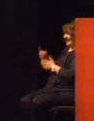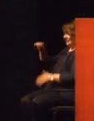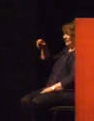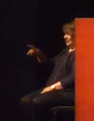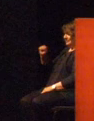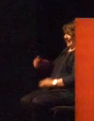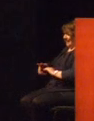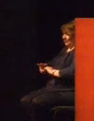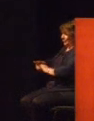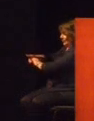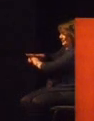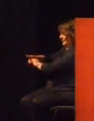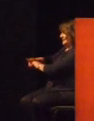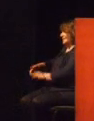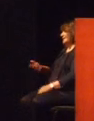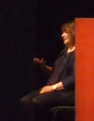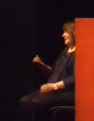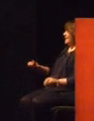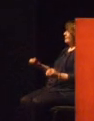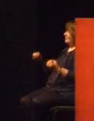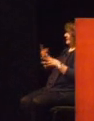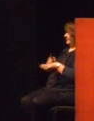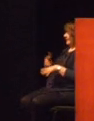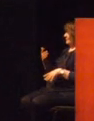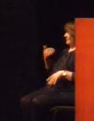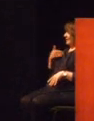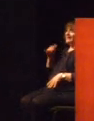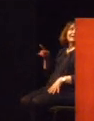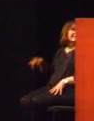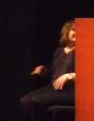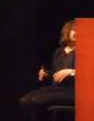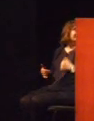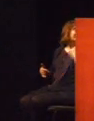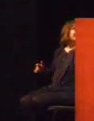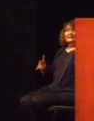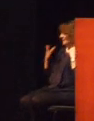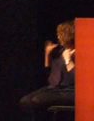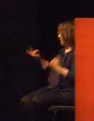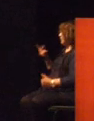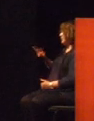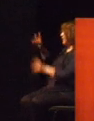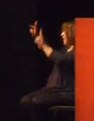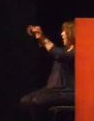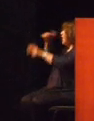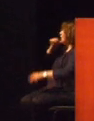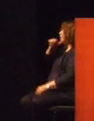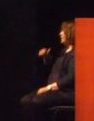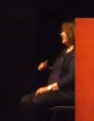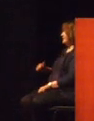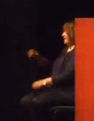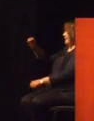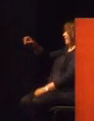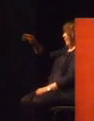job. Lots of time like this, which is our favorite. Those are our girls. On top is Opal,